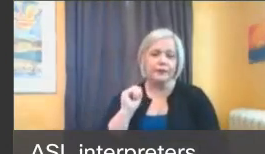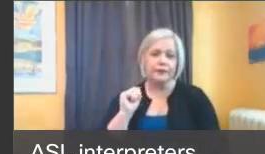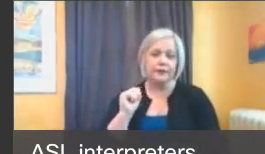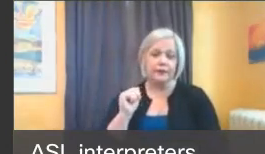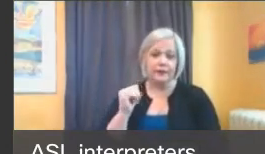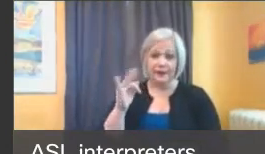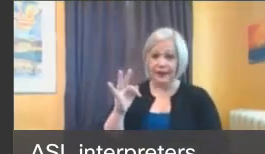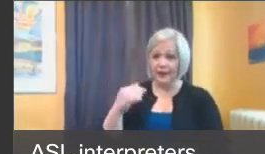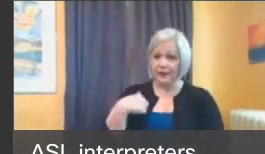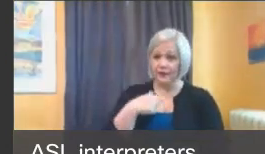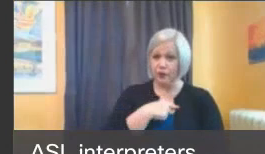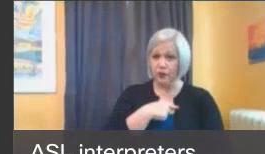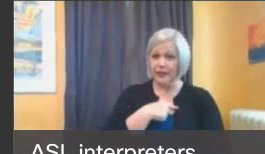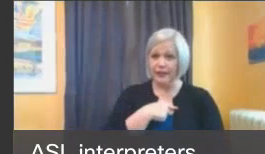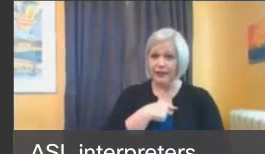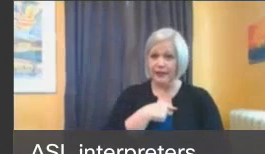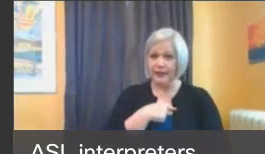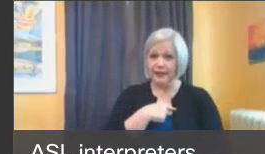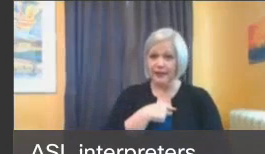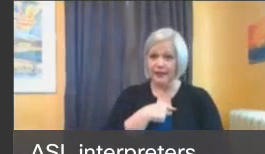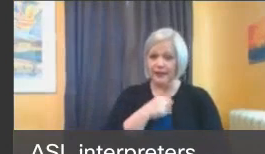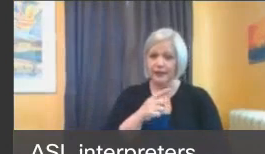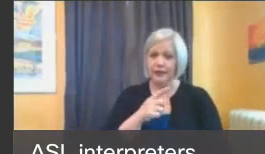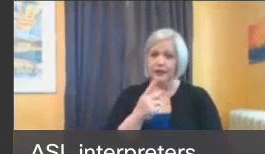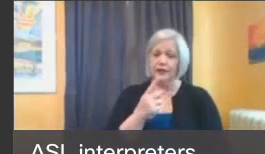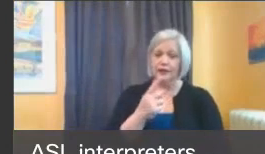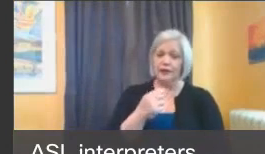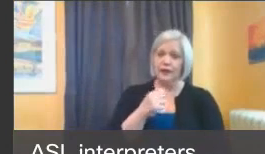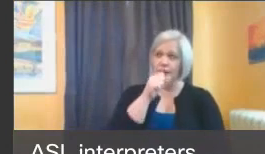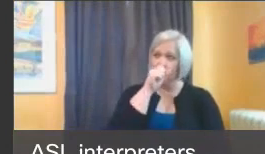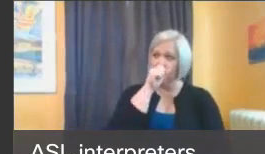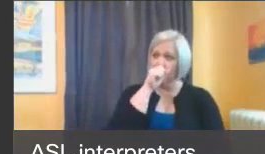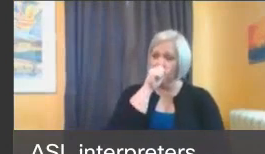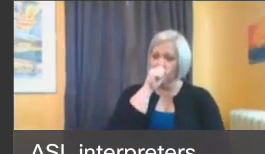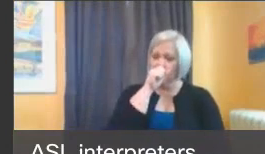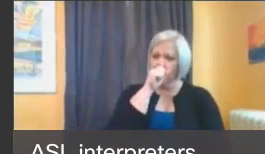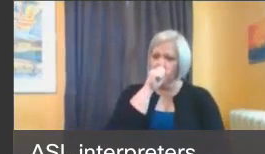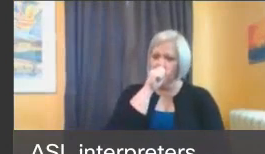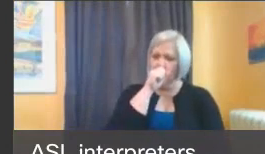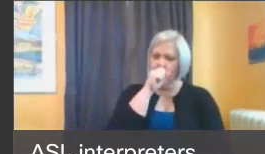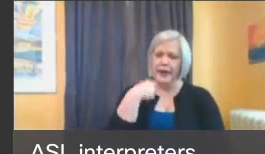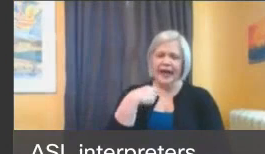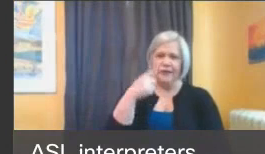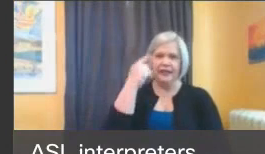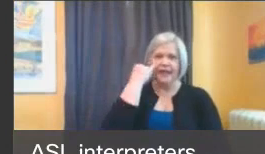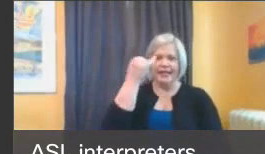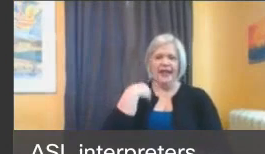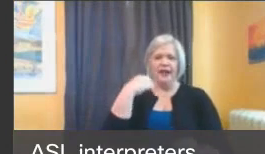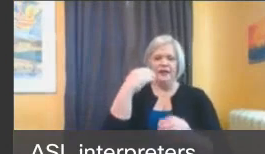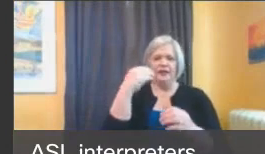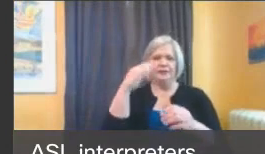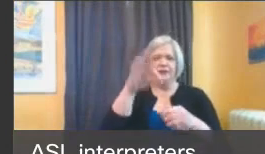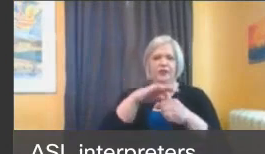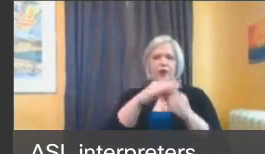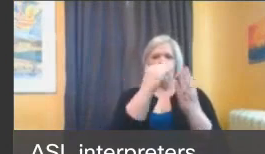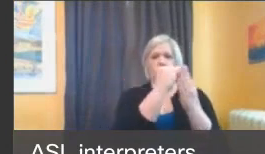if we were to, you know, one thing is that we use this, we have this mental model of the voter rolls, which isn't exactly